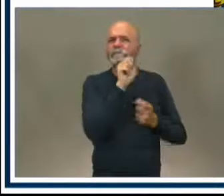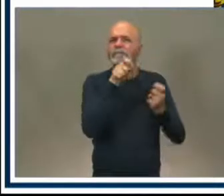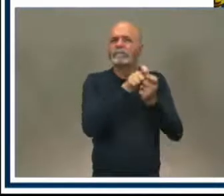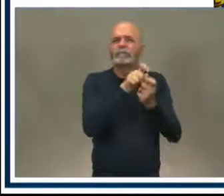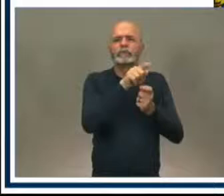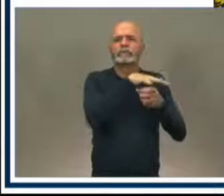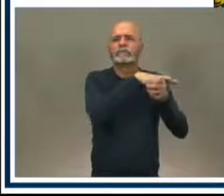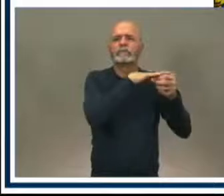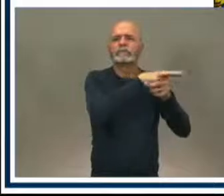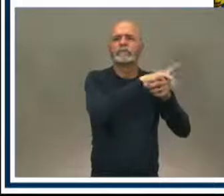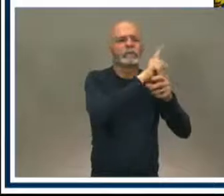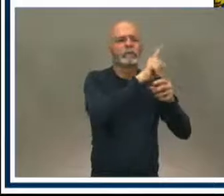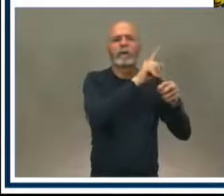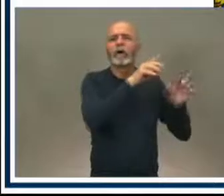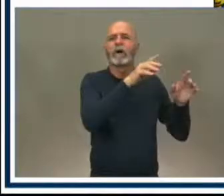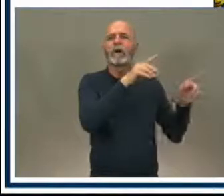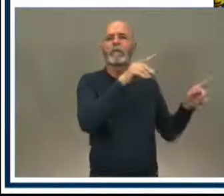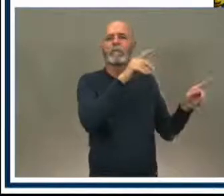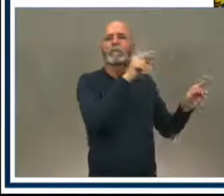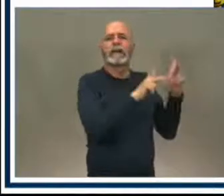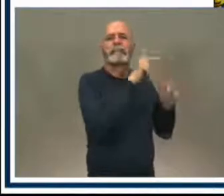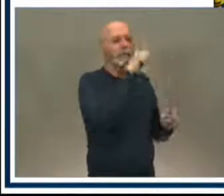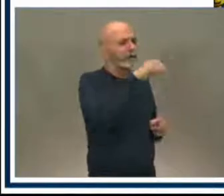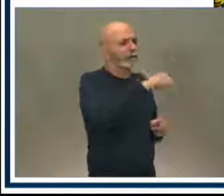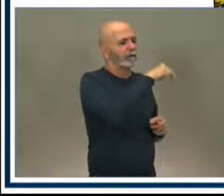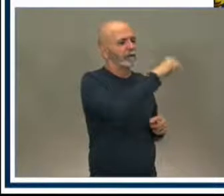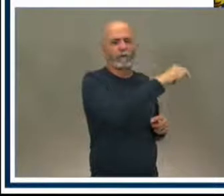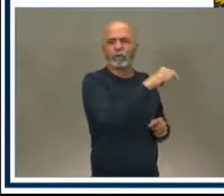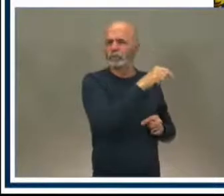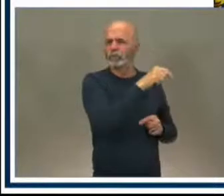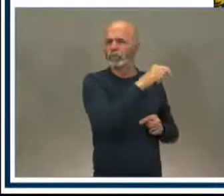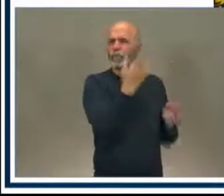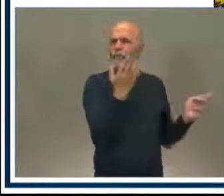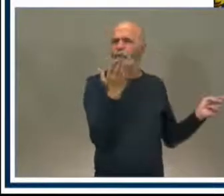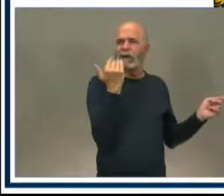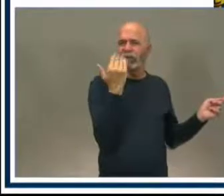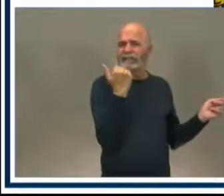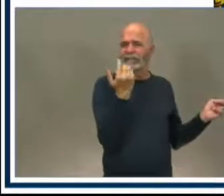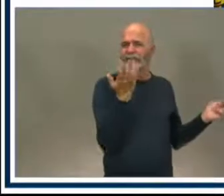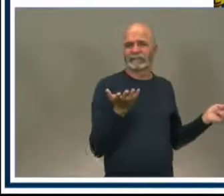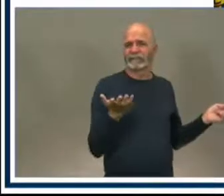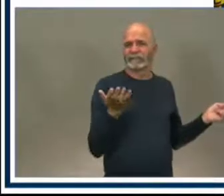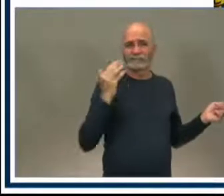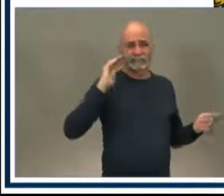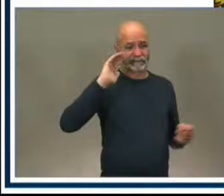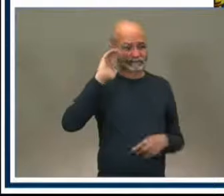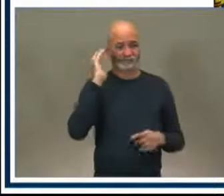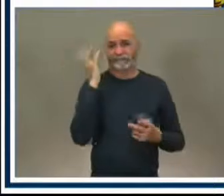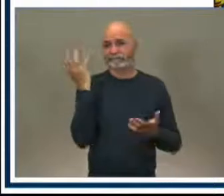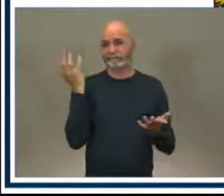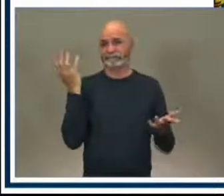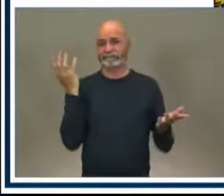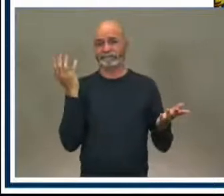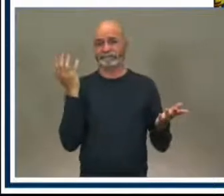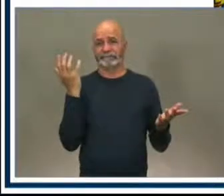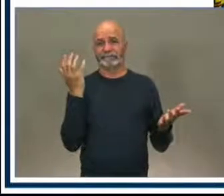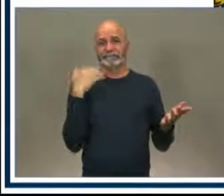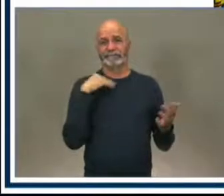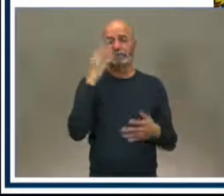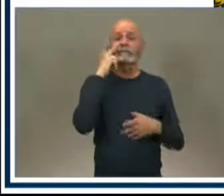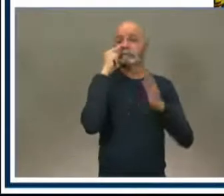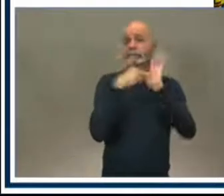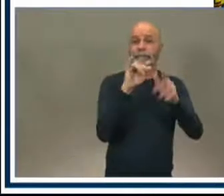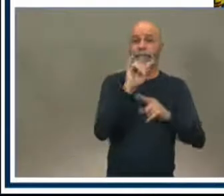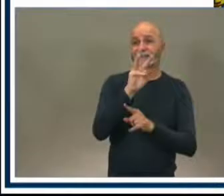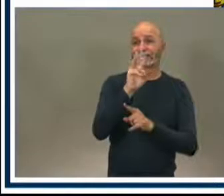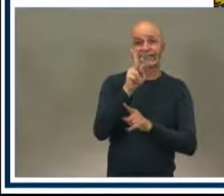number that is problematic? Just wondering why that number is the only one besides the IWK, which is at 99,